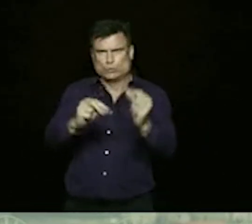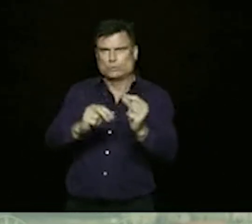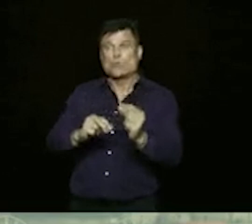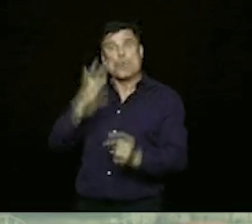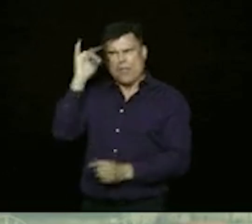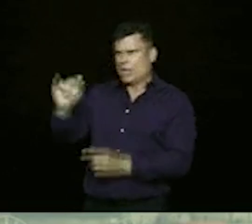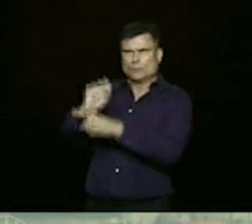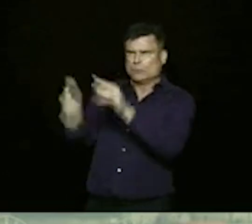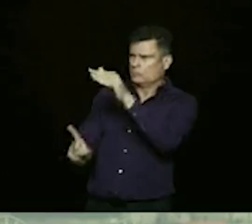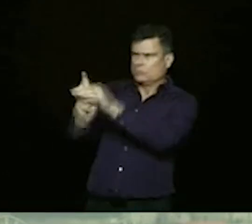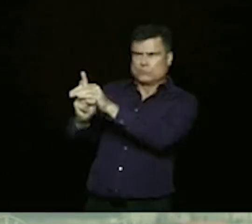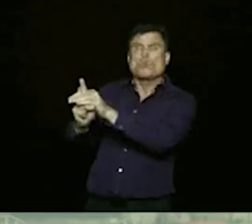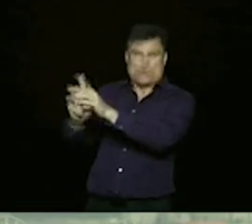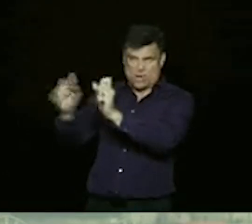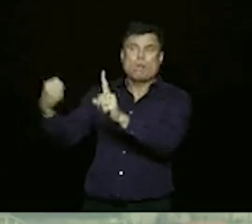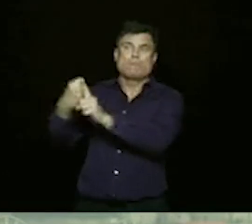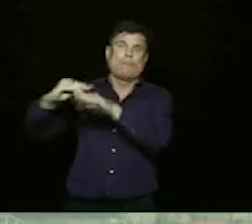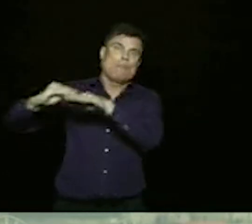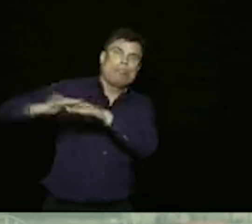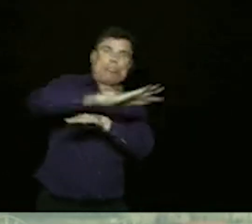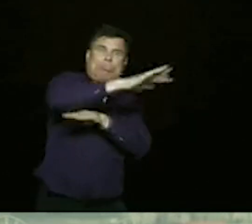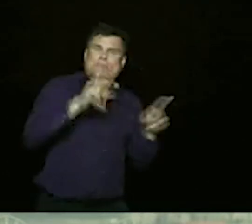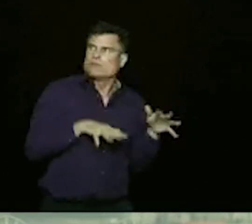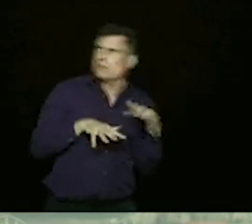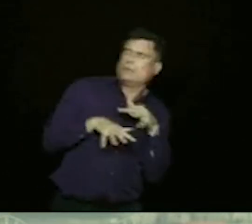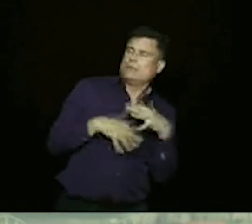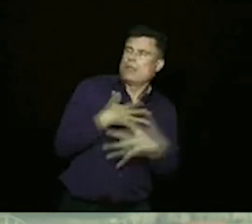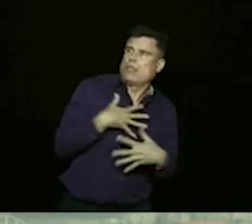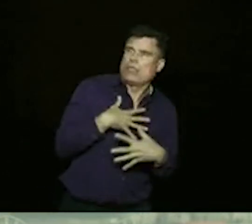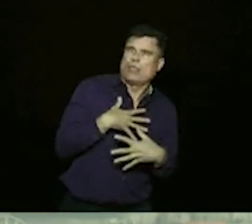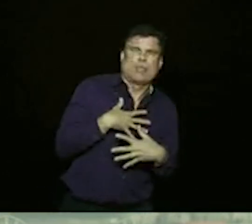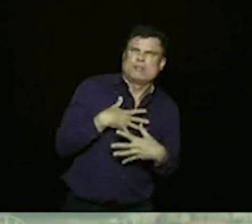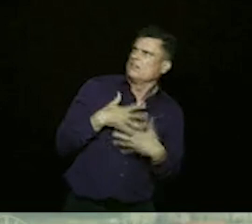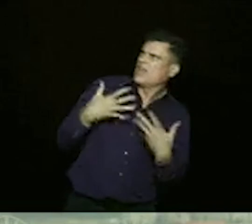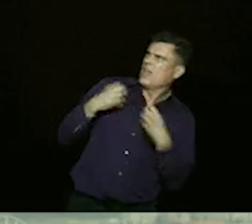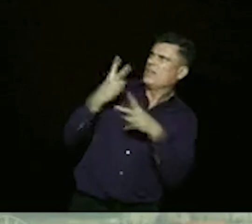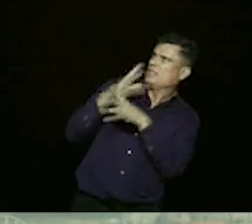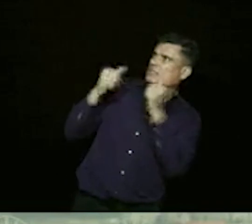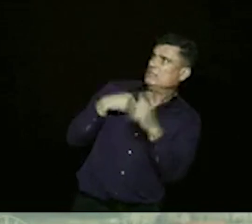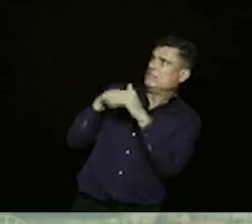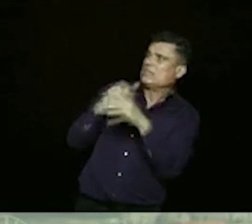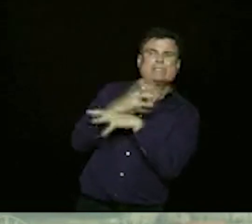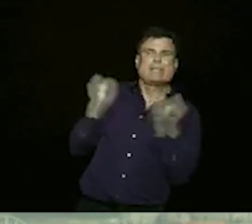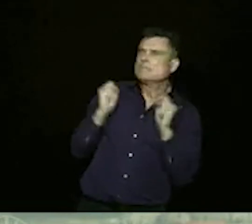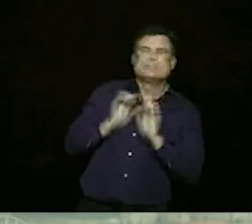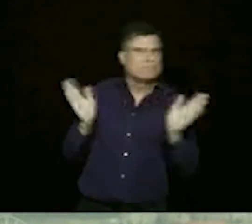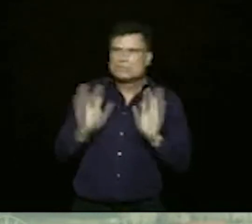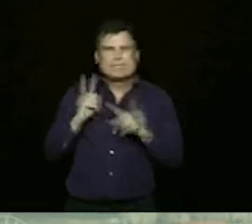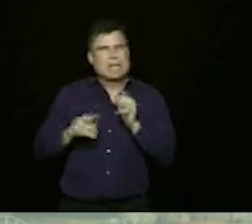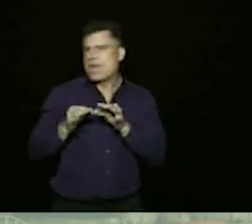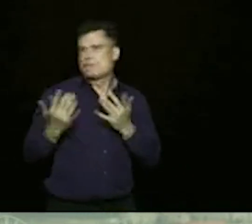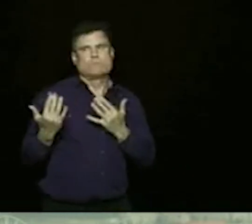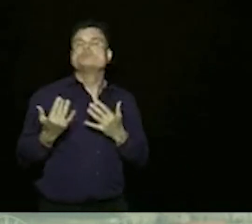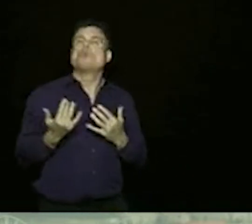to act together, and that those actions will also be required. So action is required to be immediate. We need to take the time